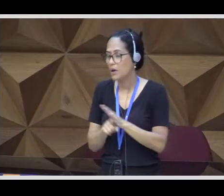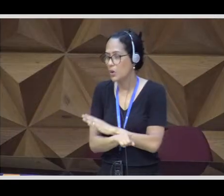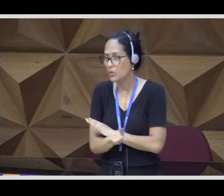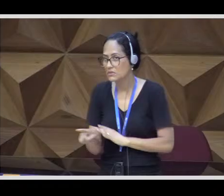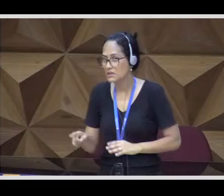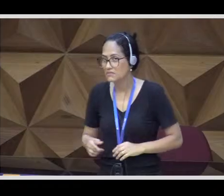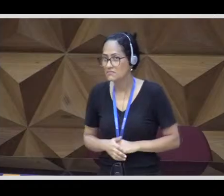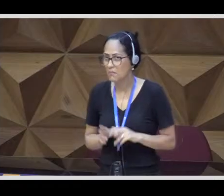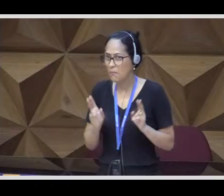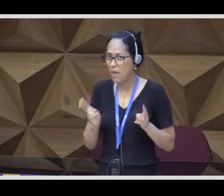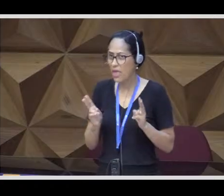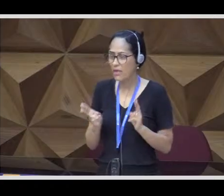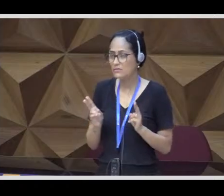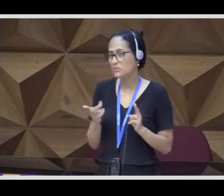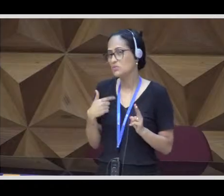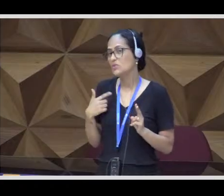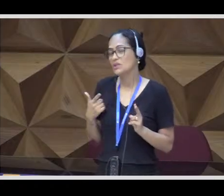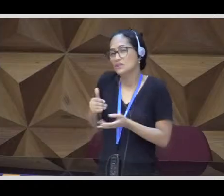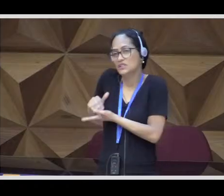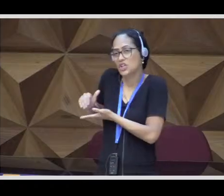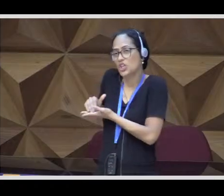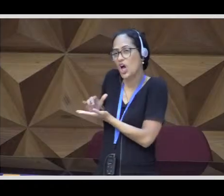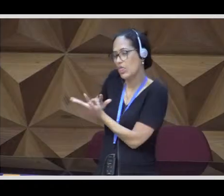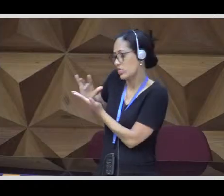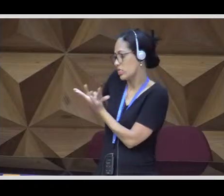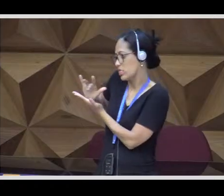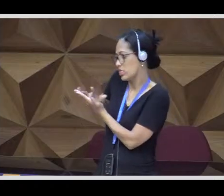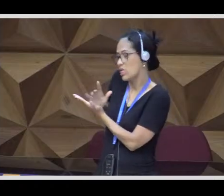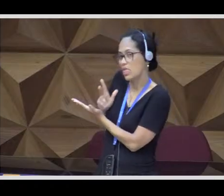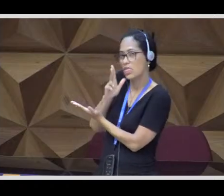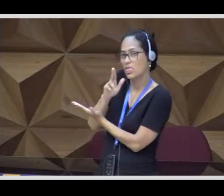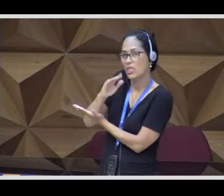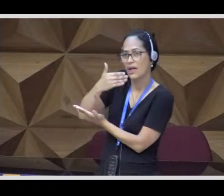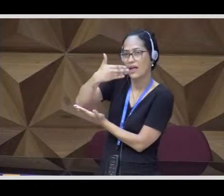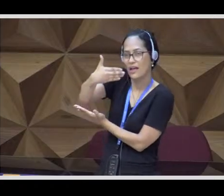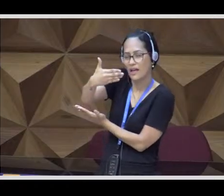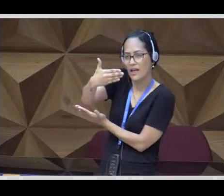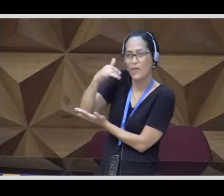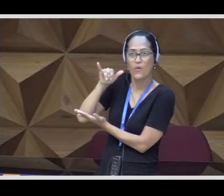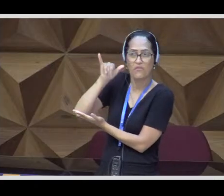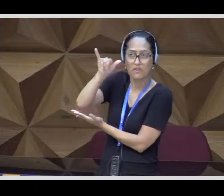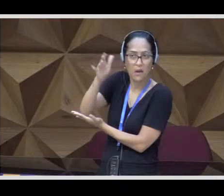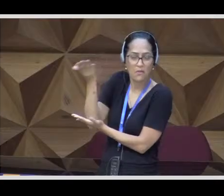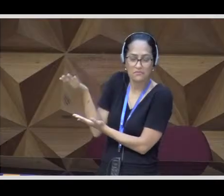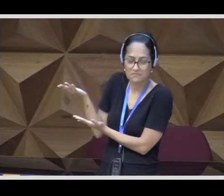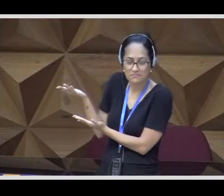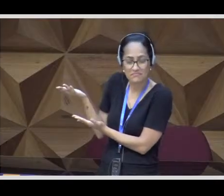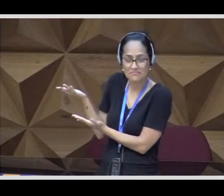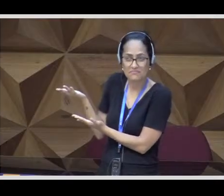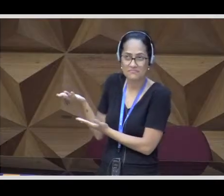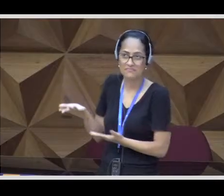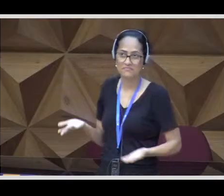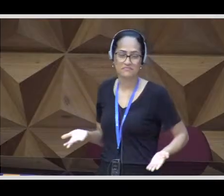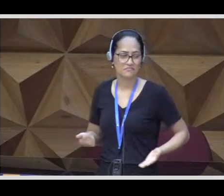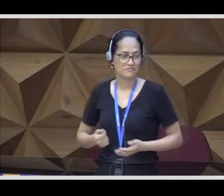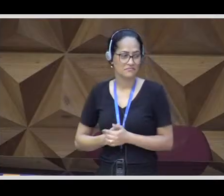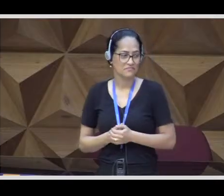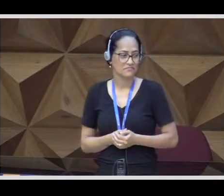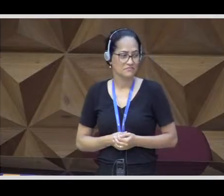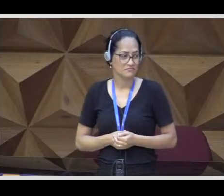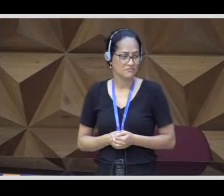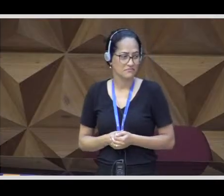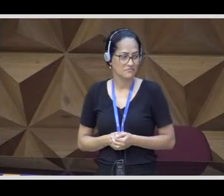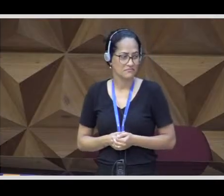office. Yeah, but actually people didn't want that because the bit of screen that's here is in